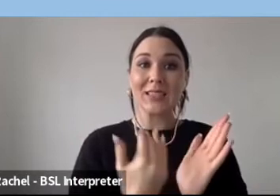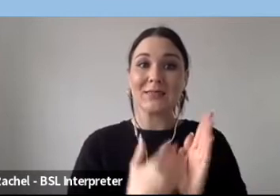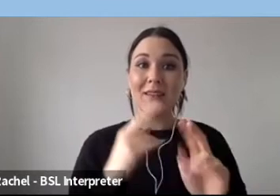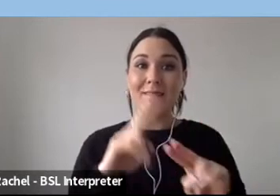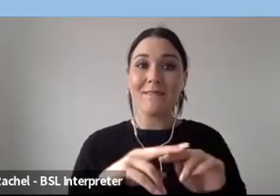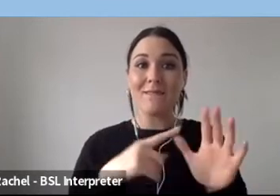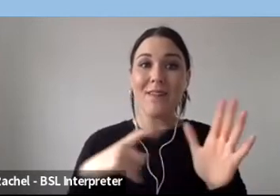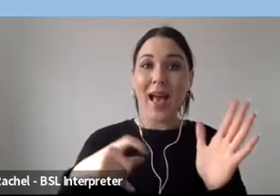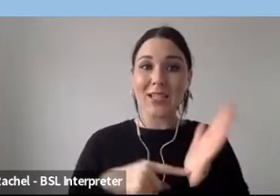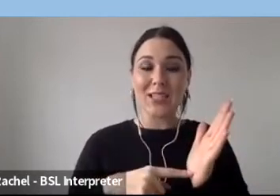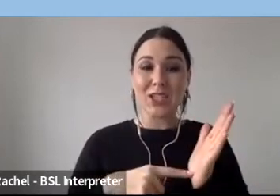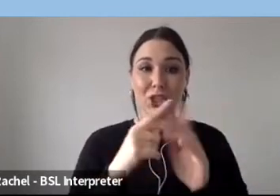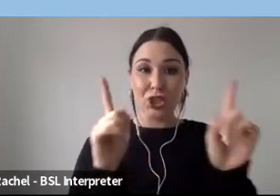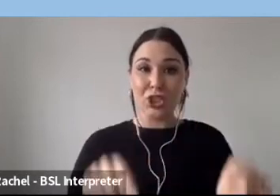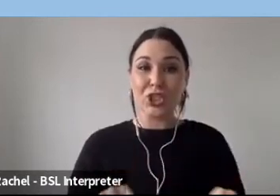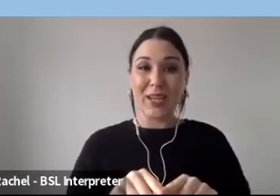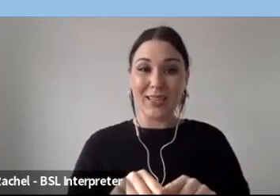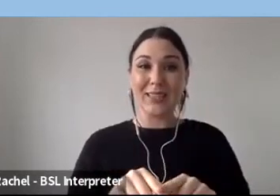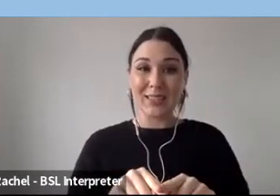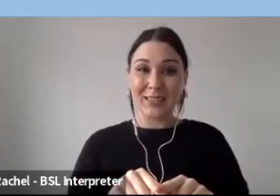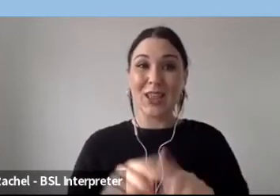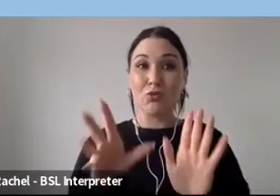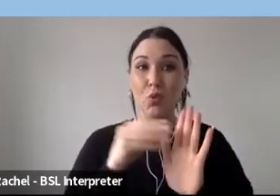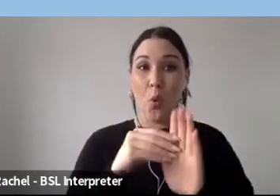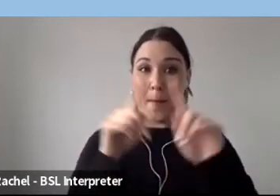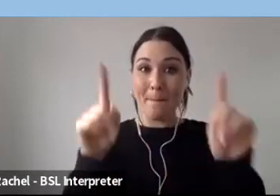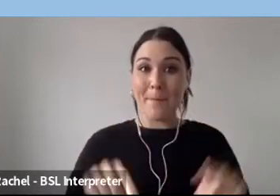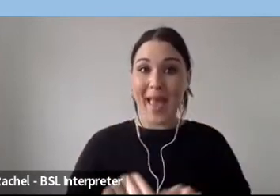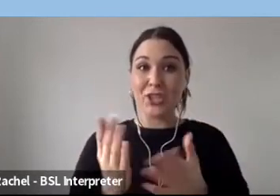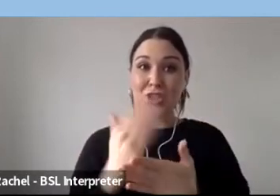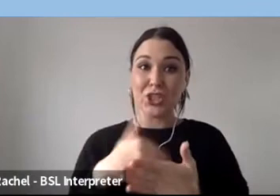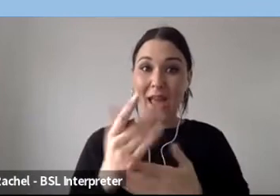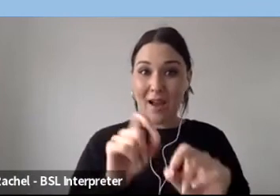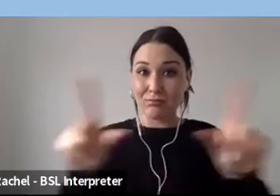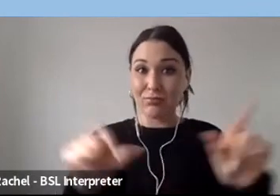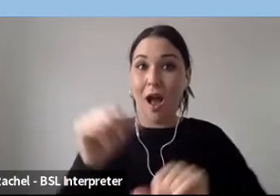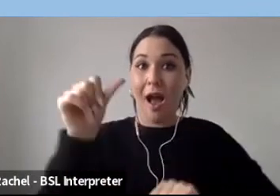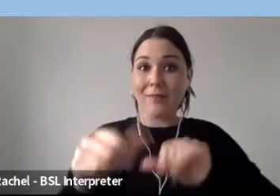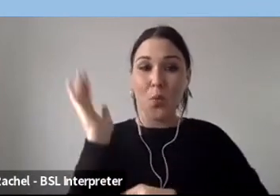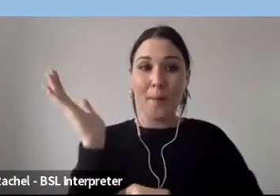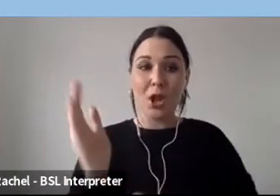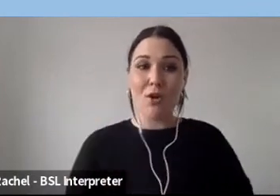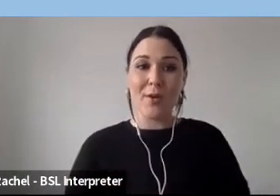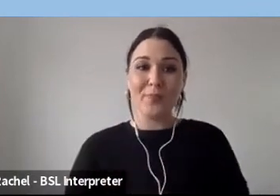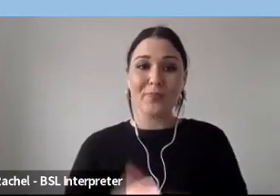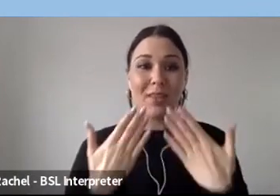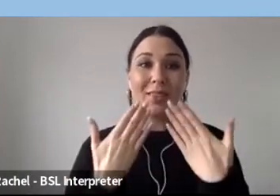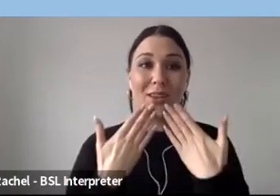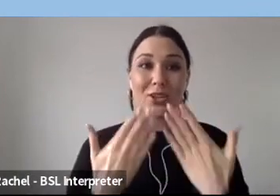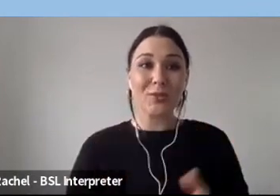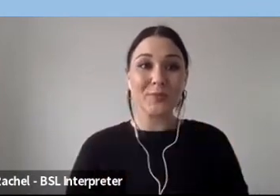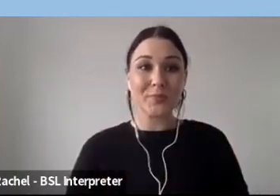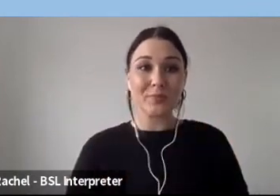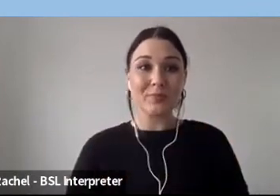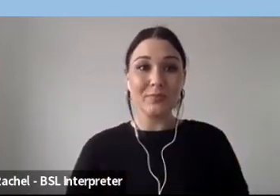onto the recording page that we'll share with everybody after the webinar as well. So thank you. We'll